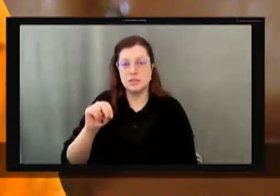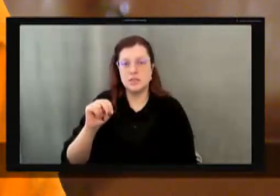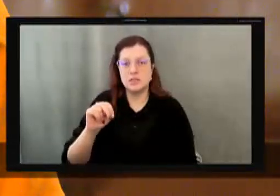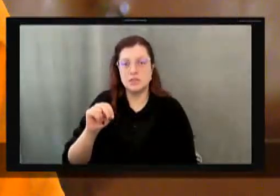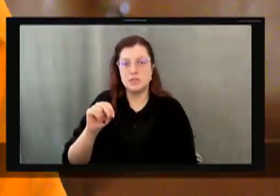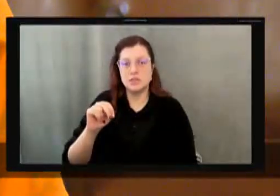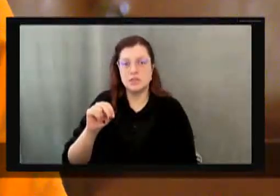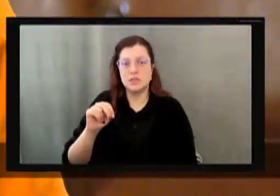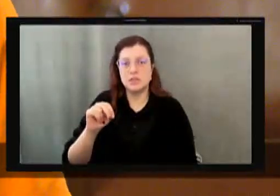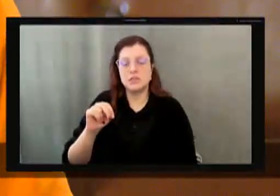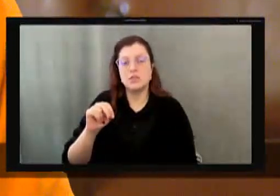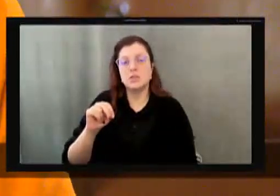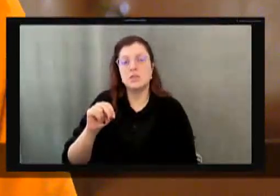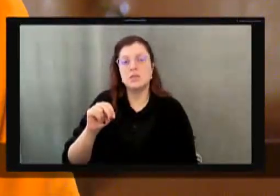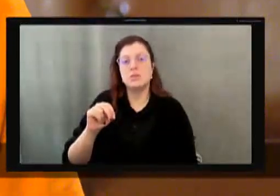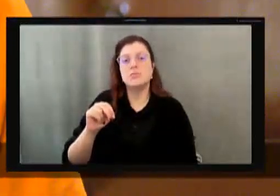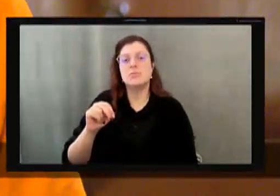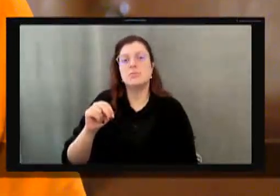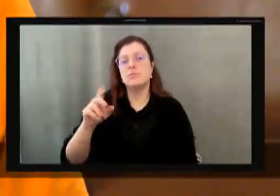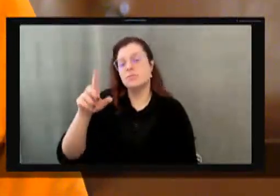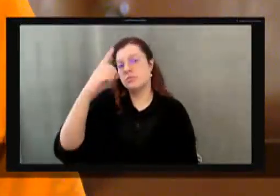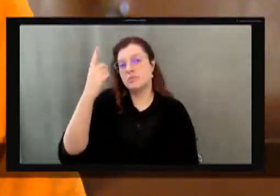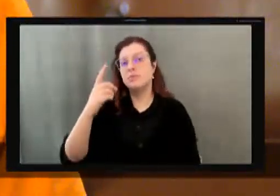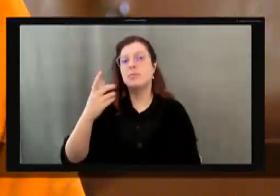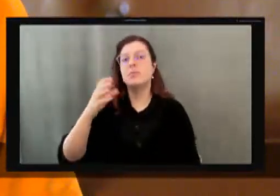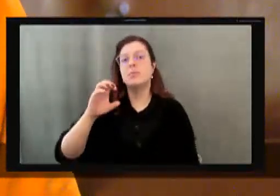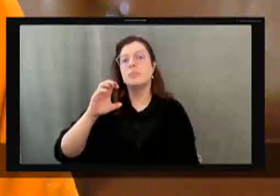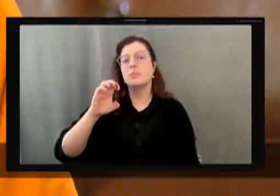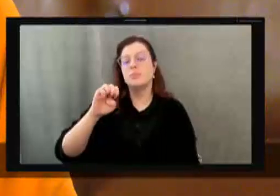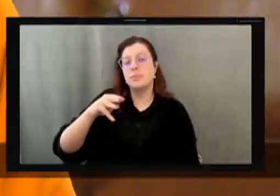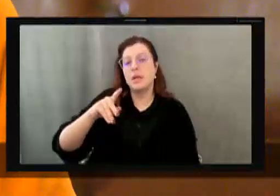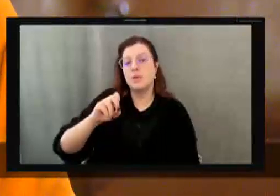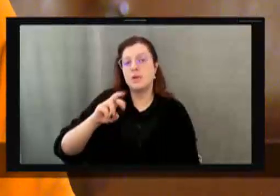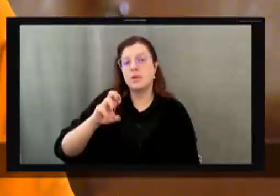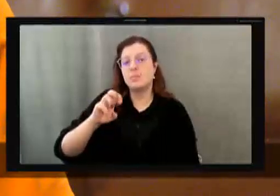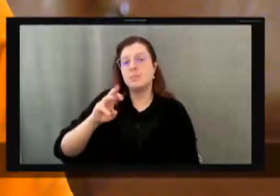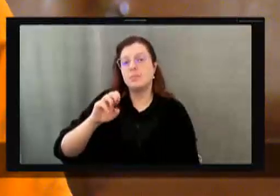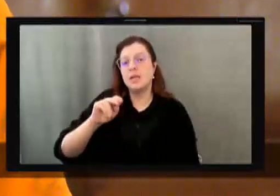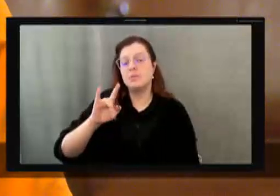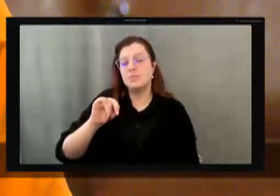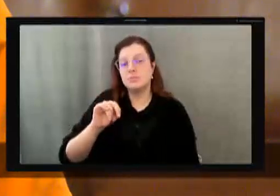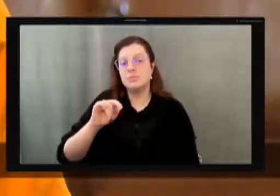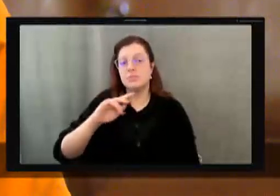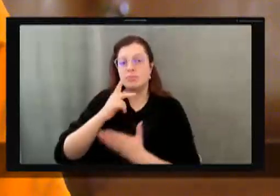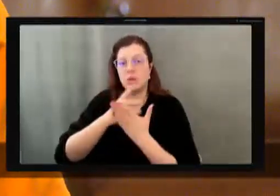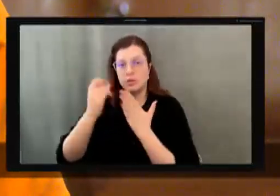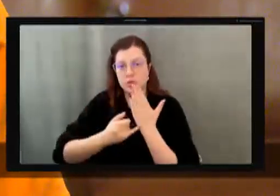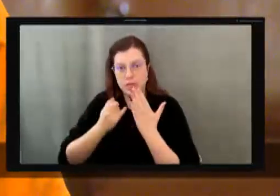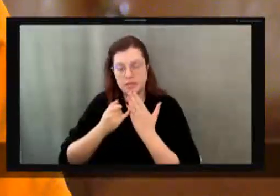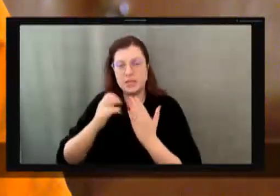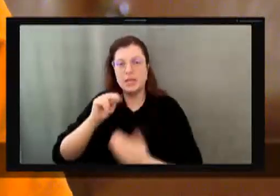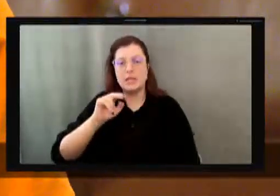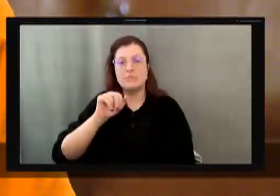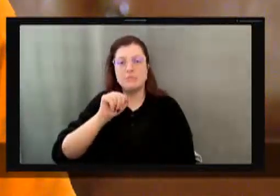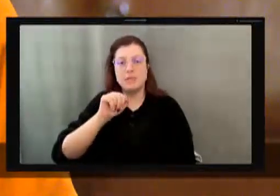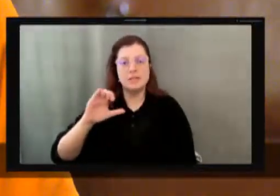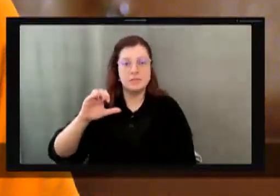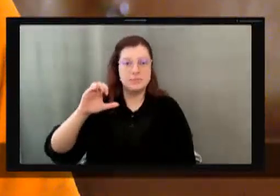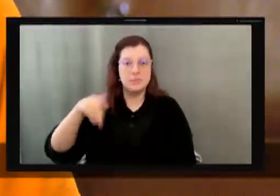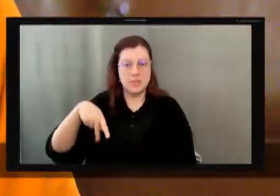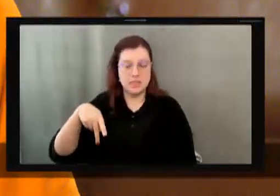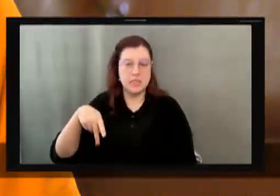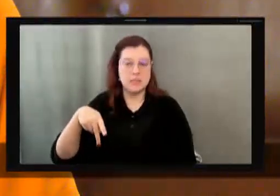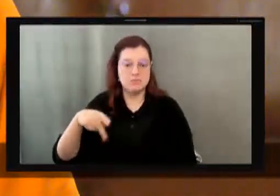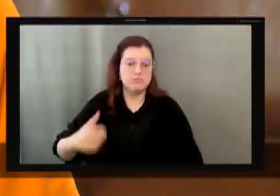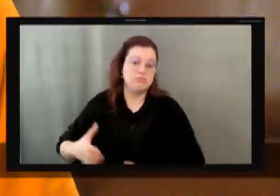Project. Grew up with NAACP all my life in Pittsburgh. I was reflecting about the epics